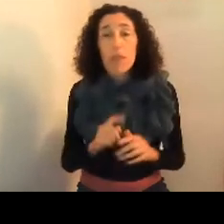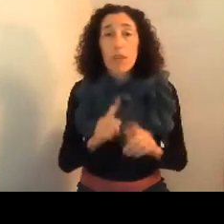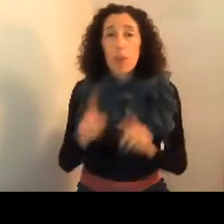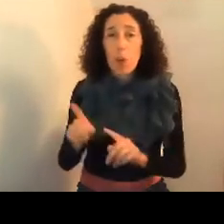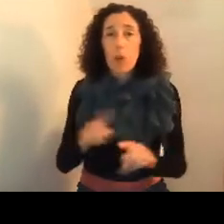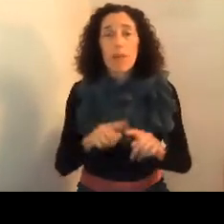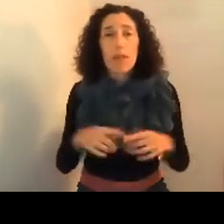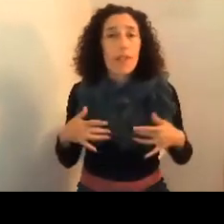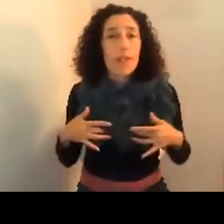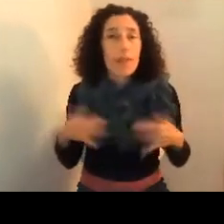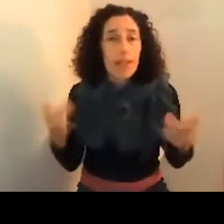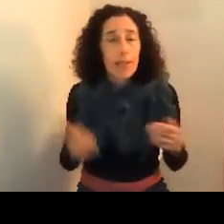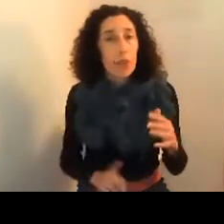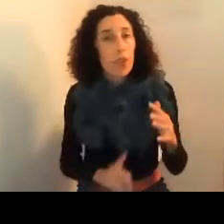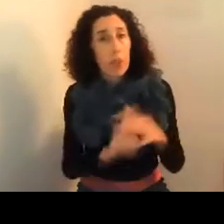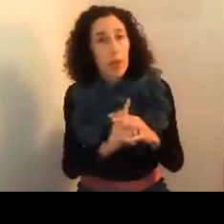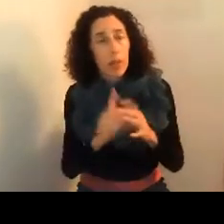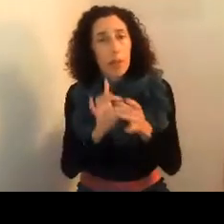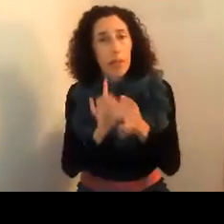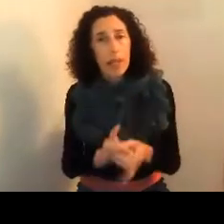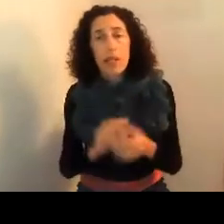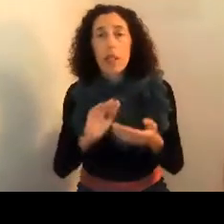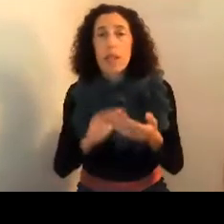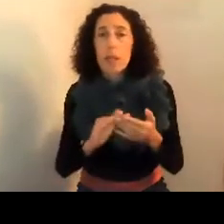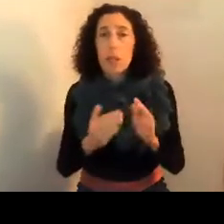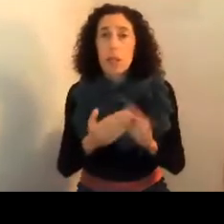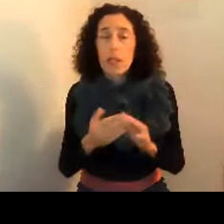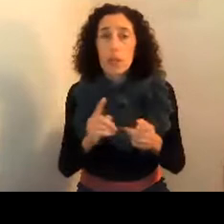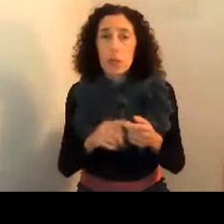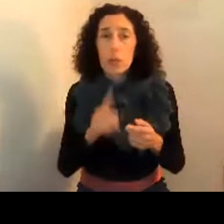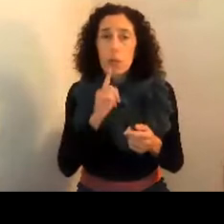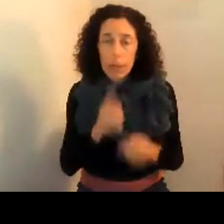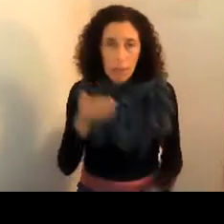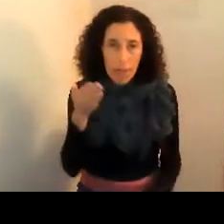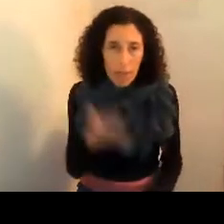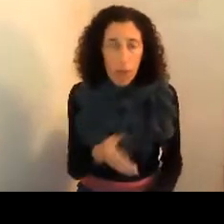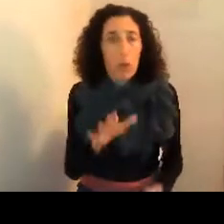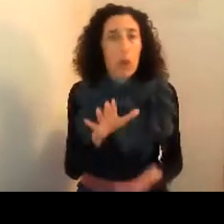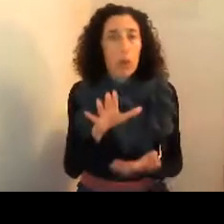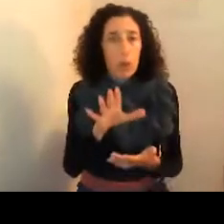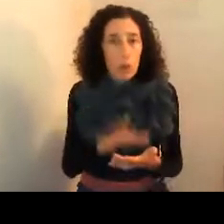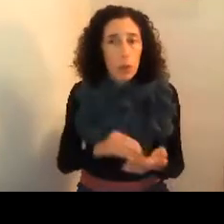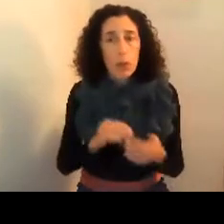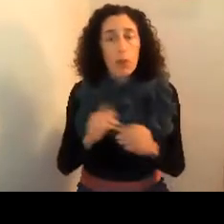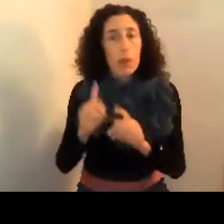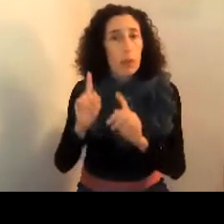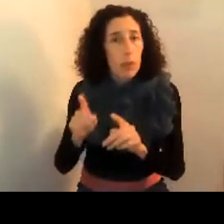actually showing up physically in this year virtually for other communities? And I do think